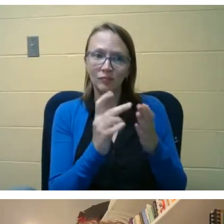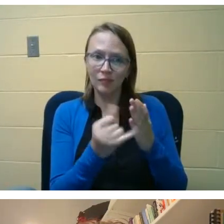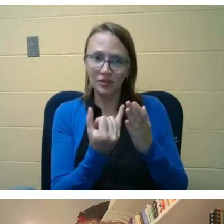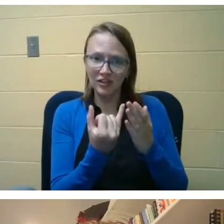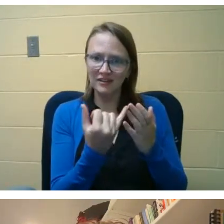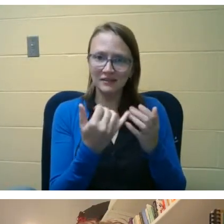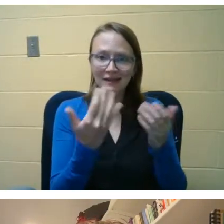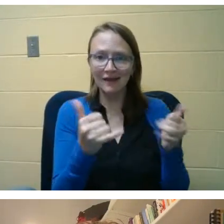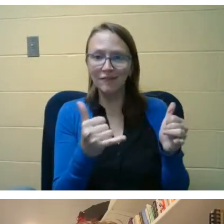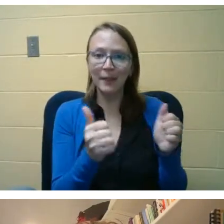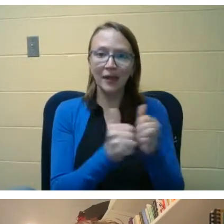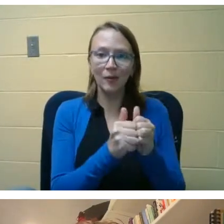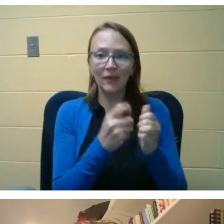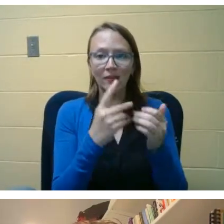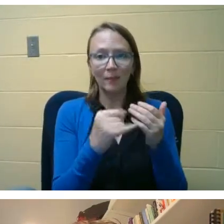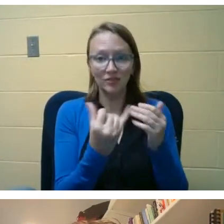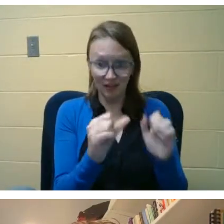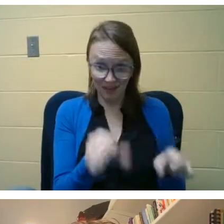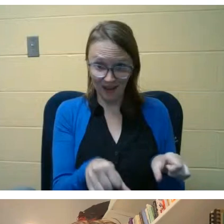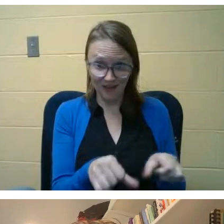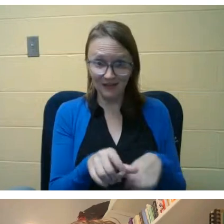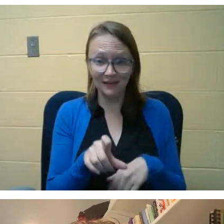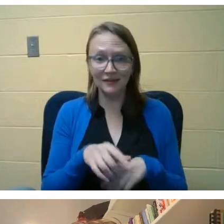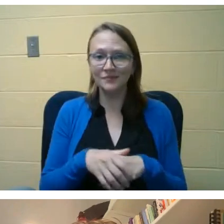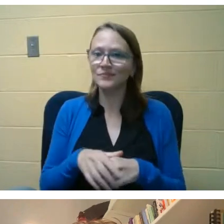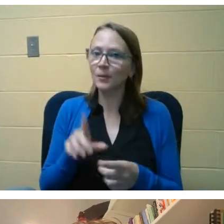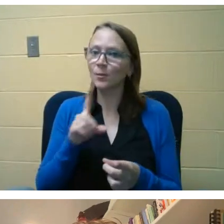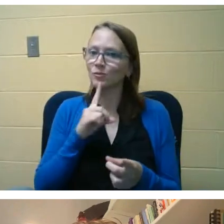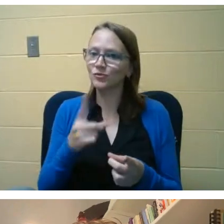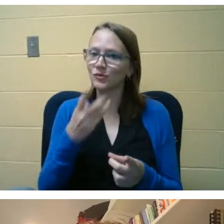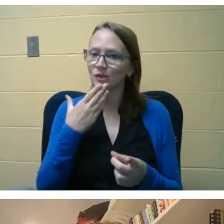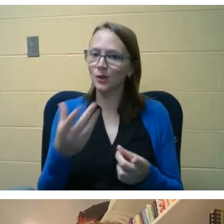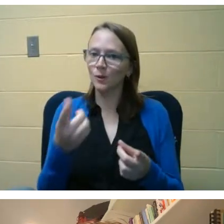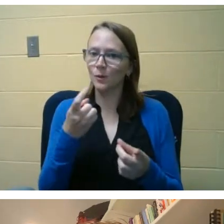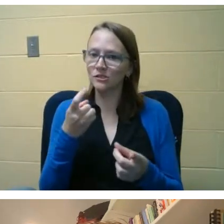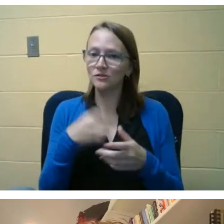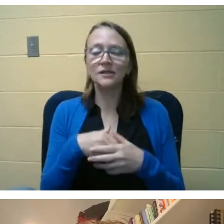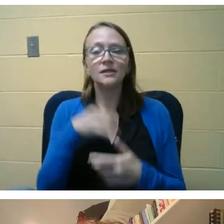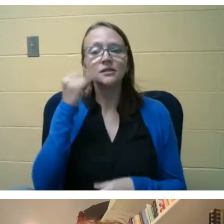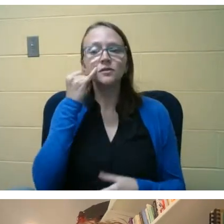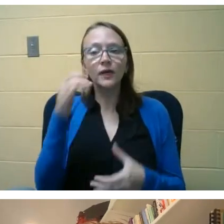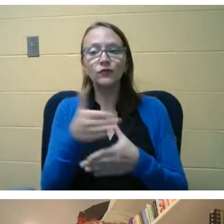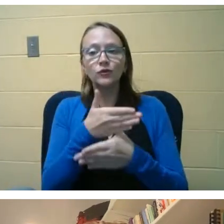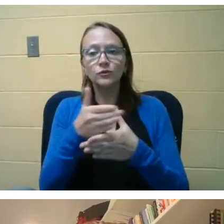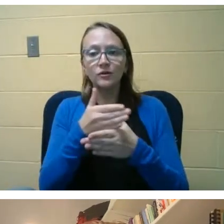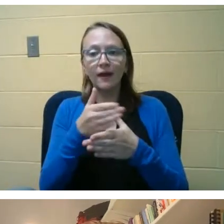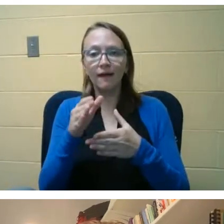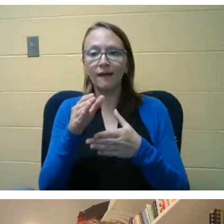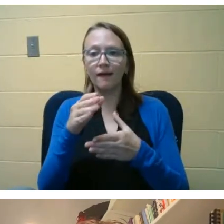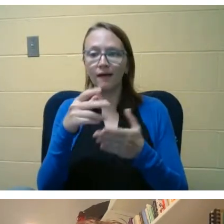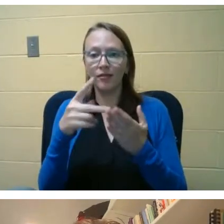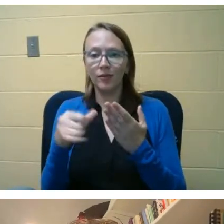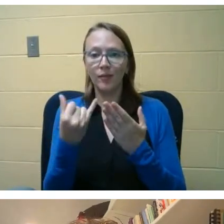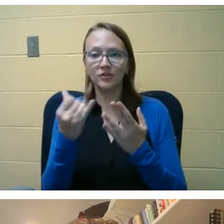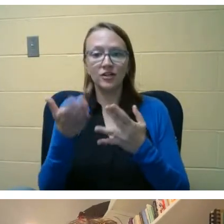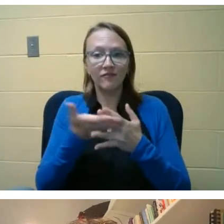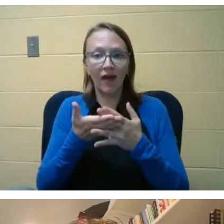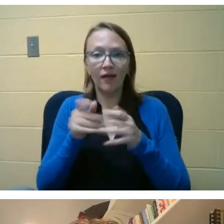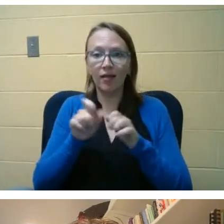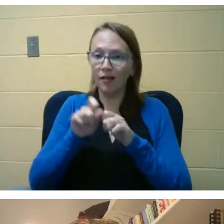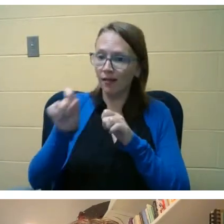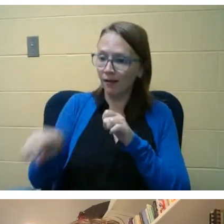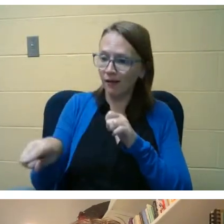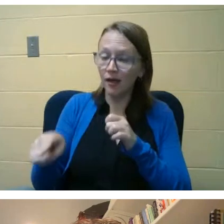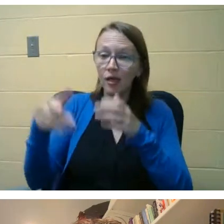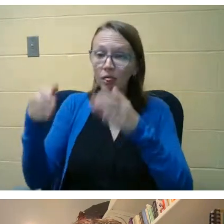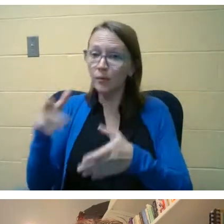play the project? Yeah, that's a really good question. So if you share the project file, the recipient does